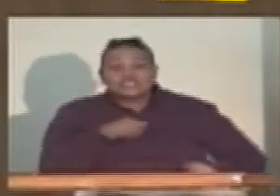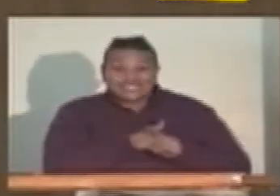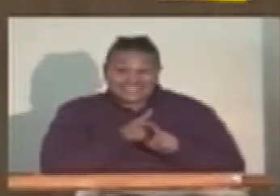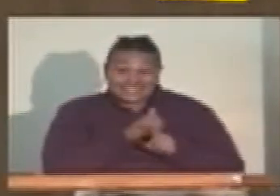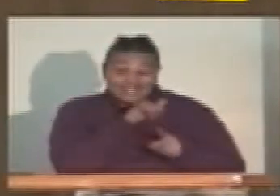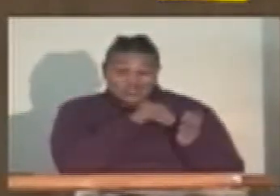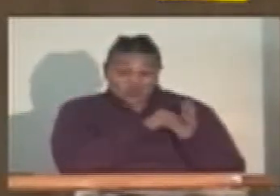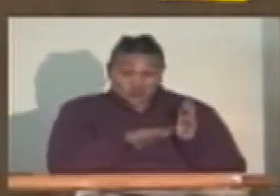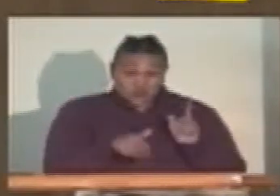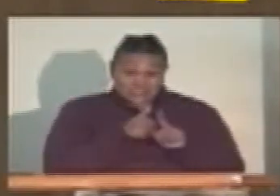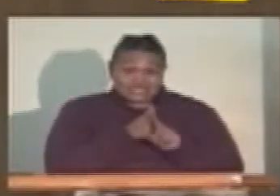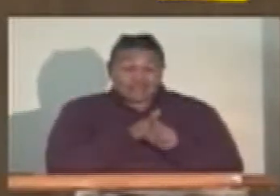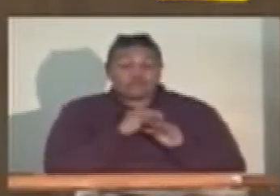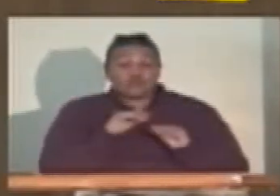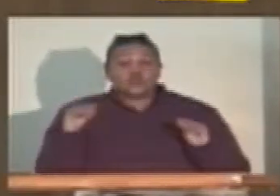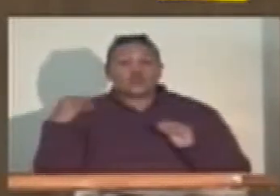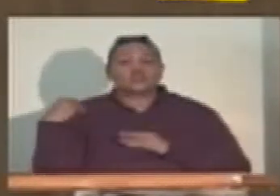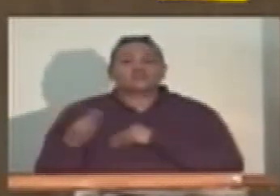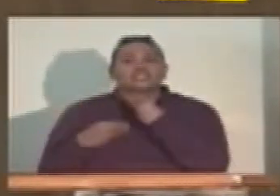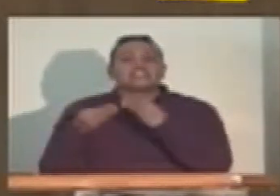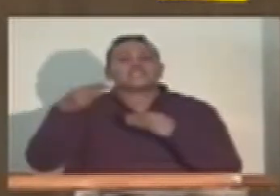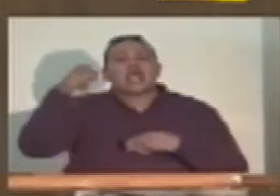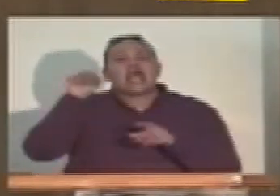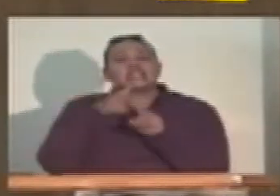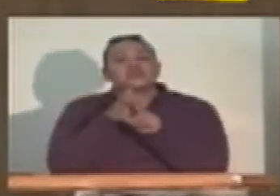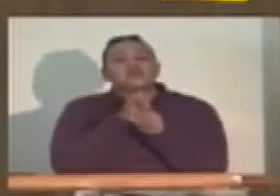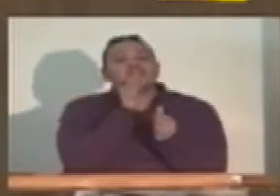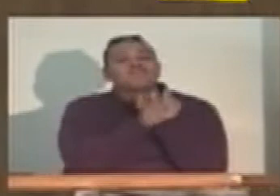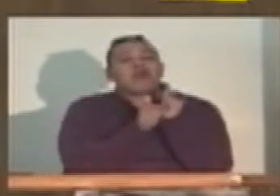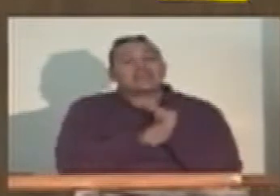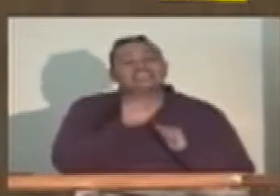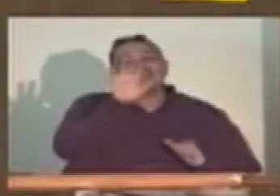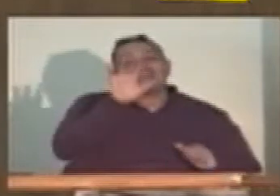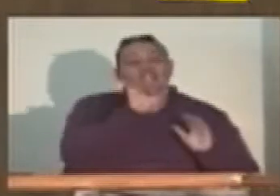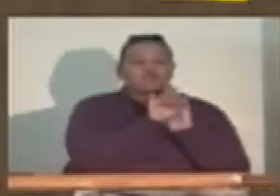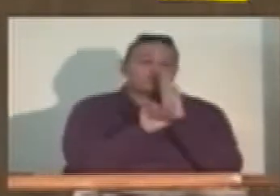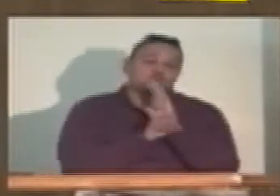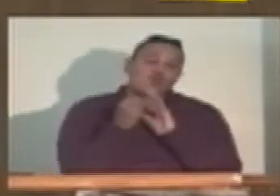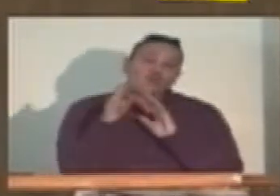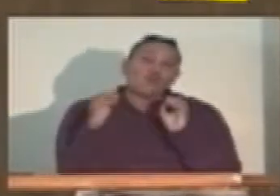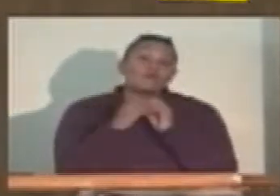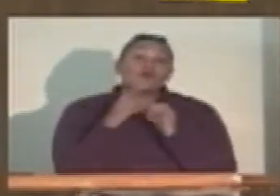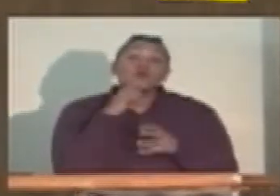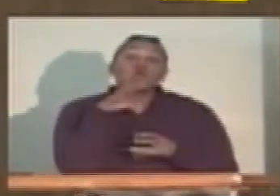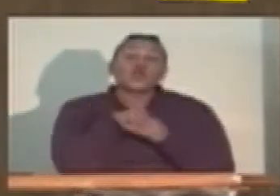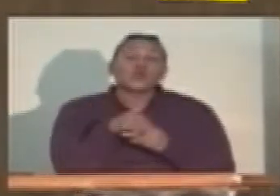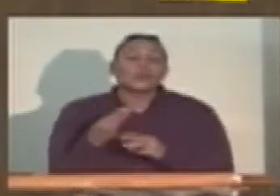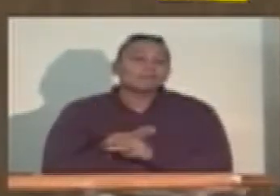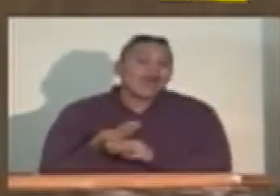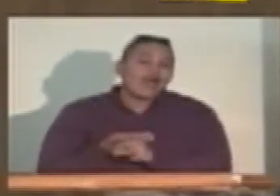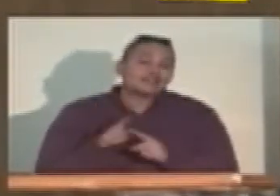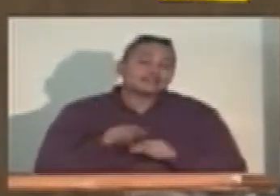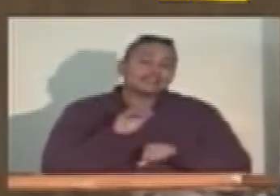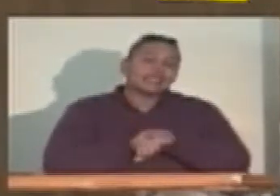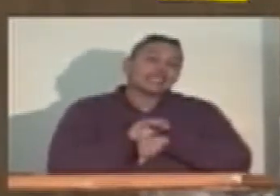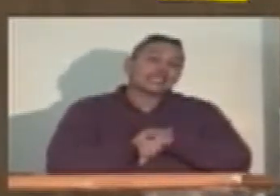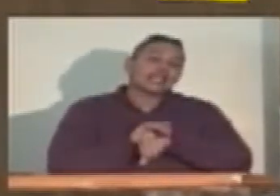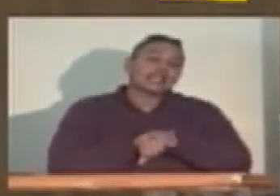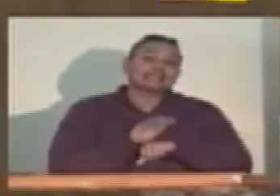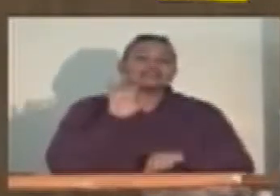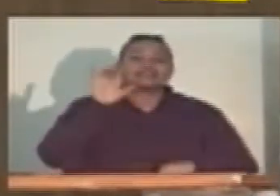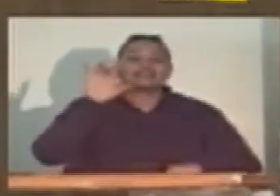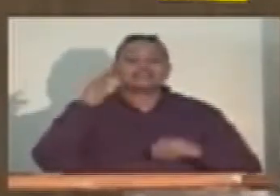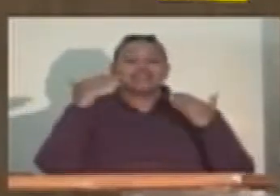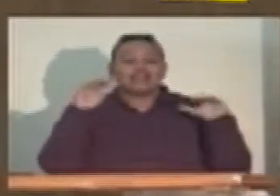the students and non-traditional high schools passing 5 subjects or more to include math and English at the